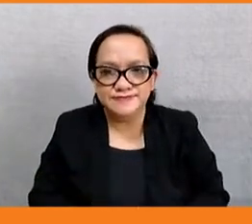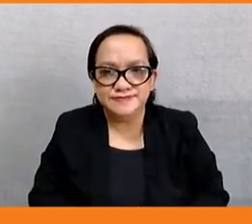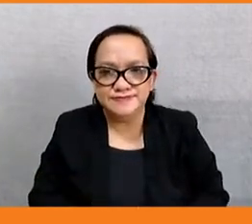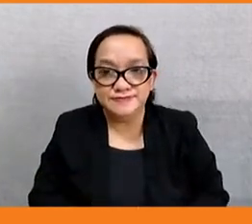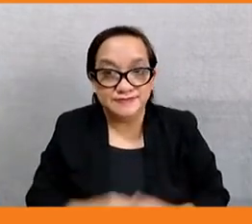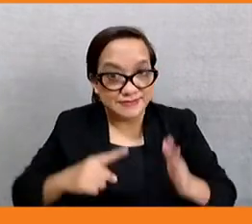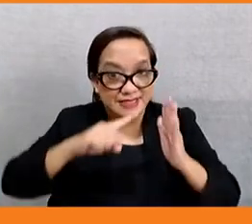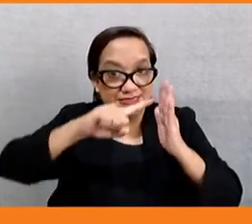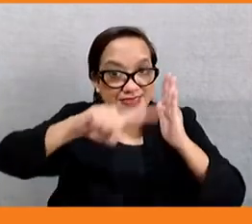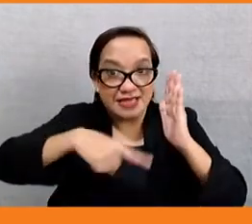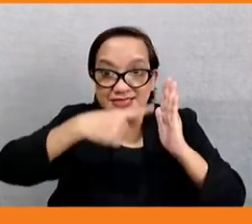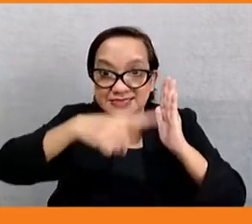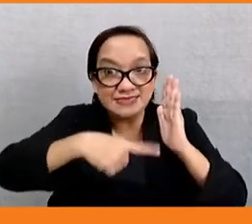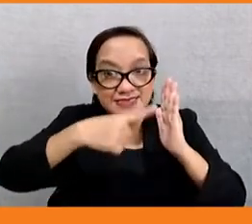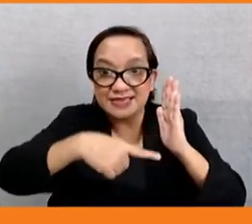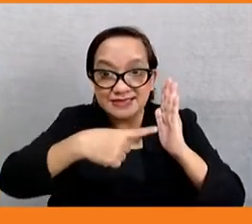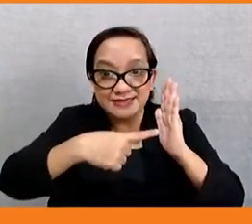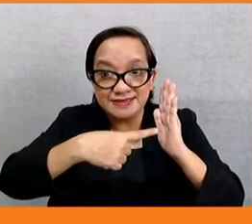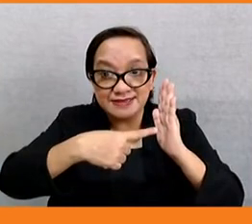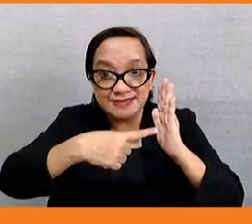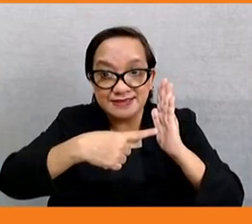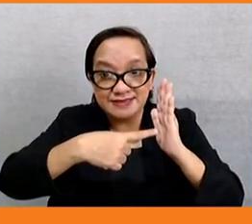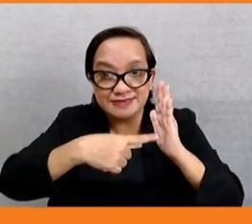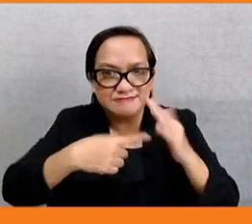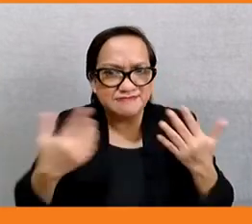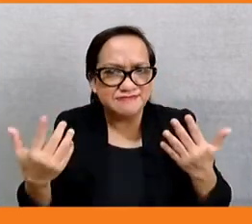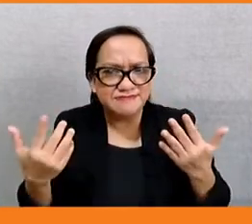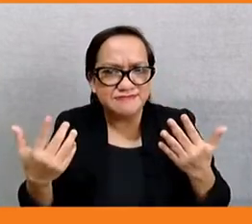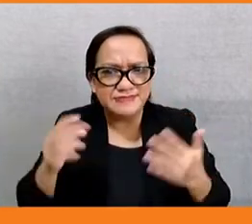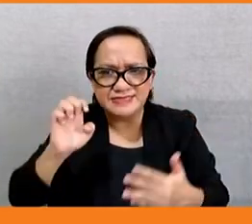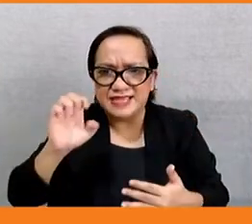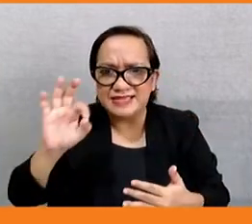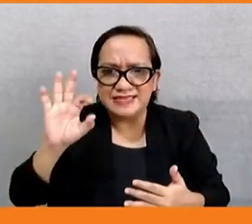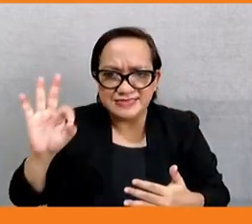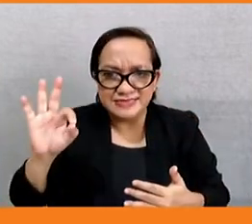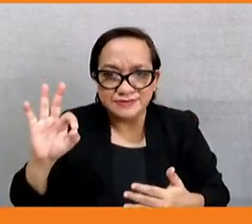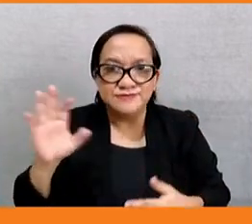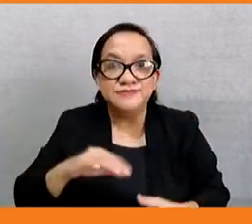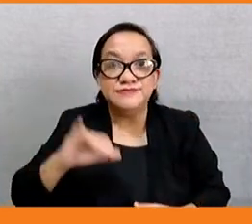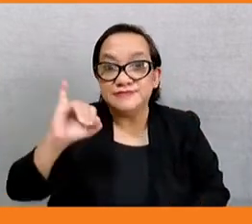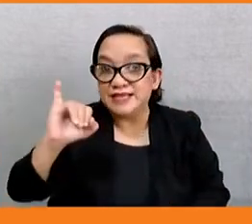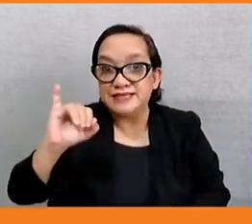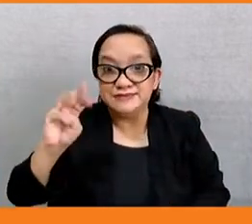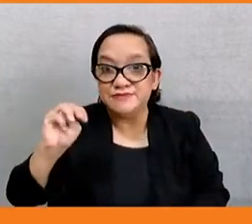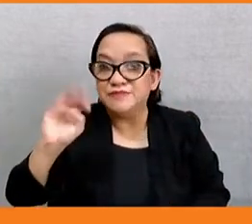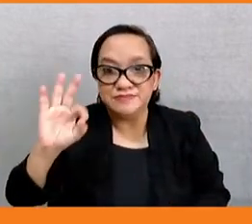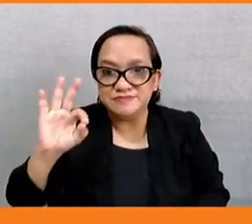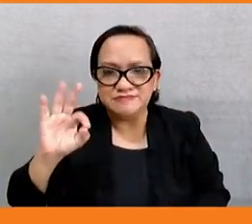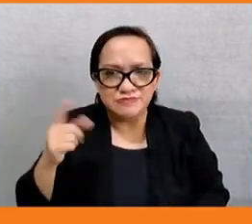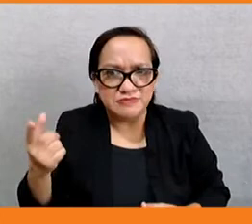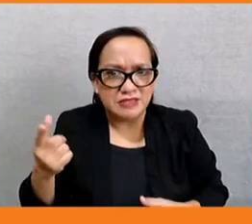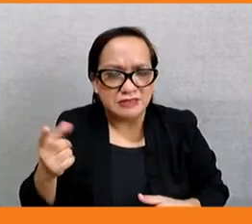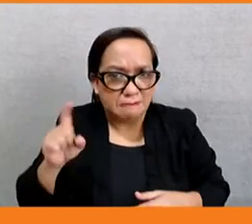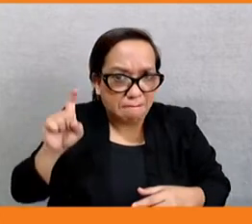so-called EFF with IMF, and we are all hoping that negotiation with IMF would be